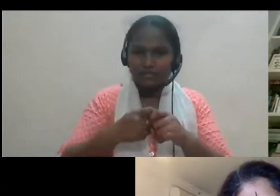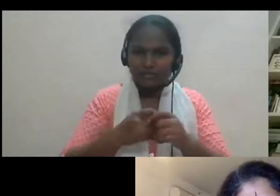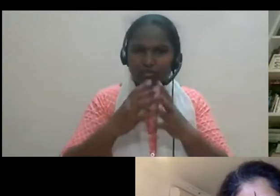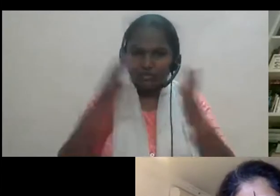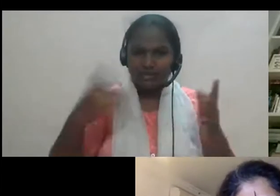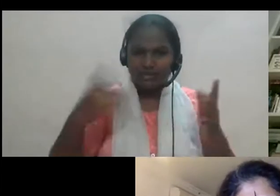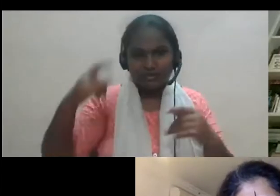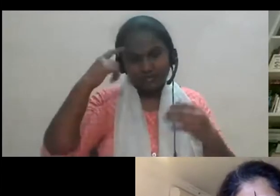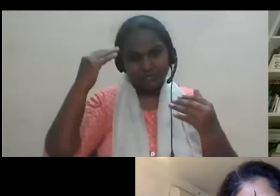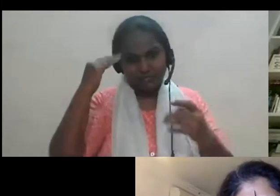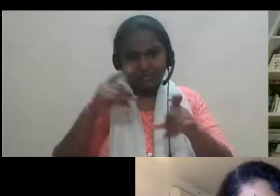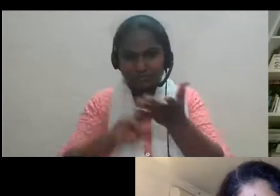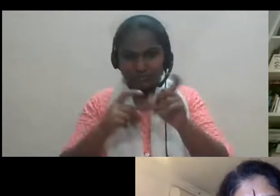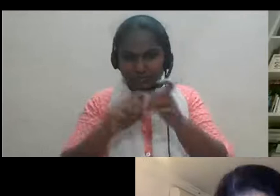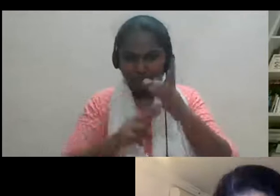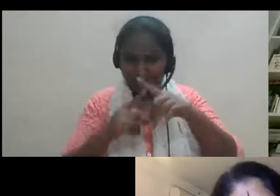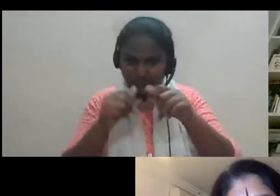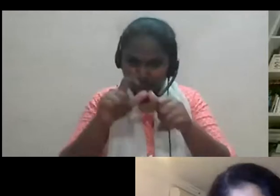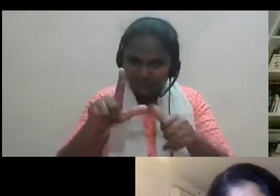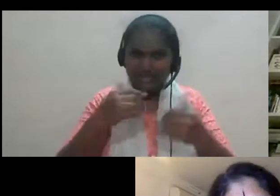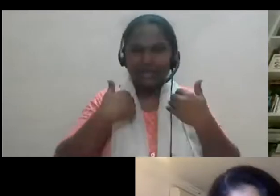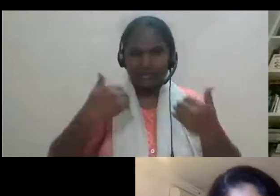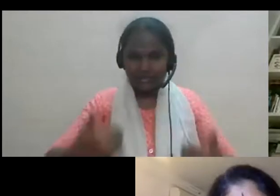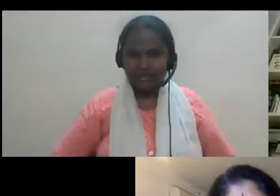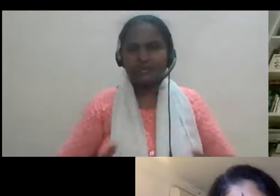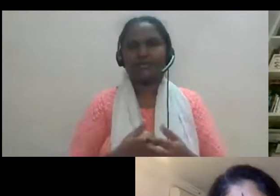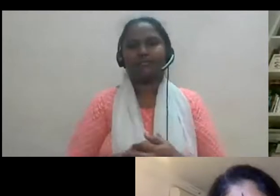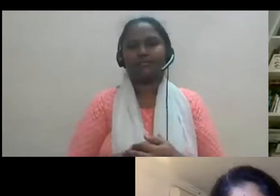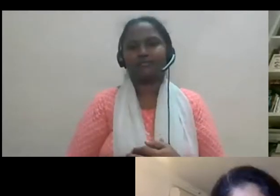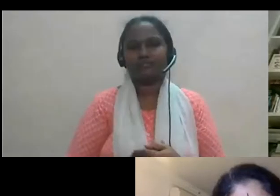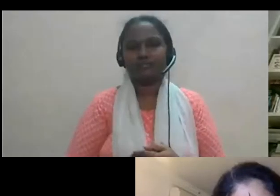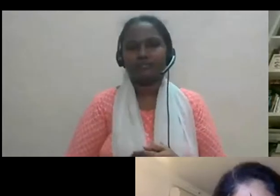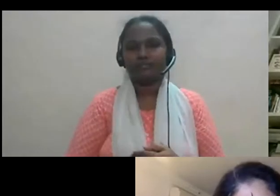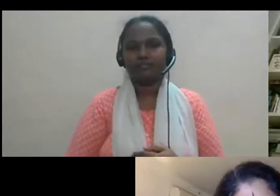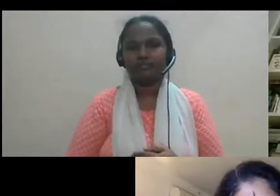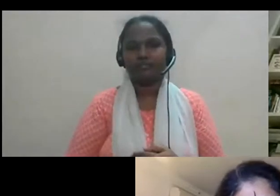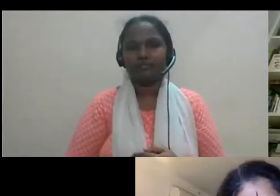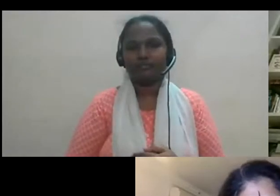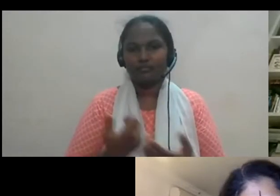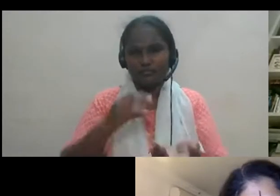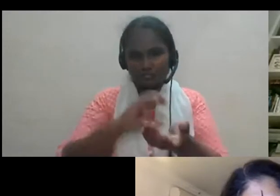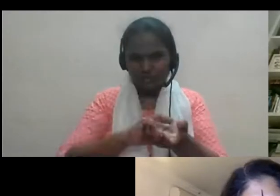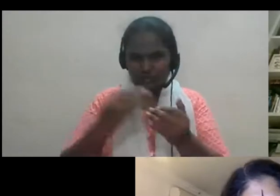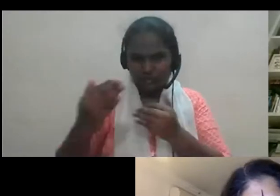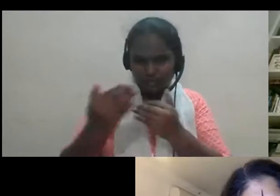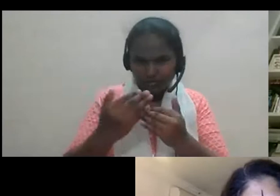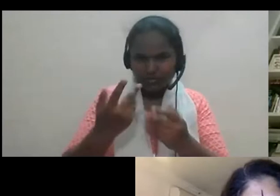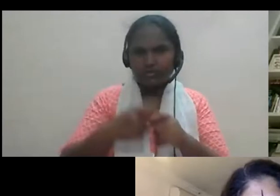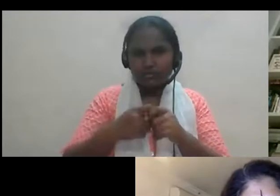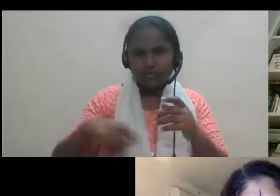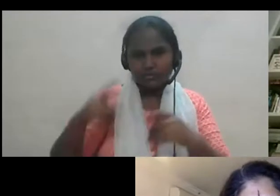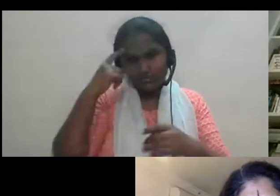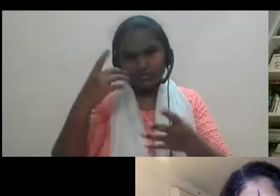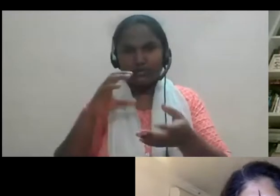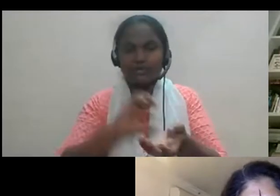mental health. Yeah. We work with a hospital close by, a psychiatric